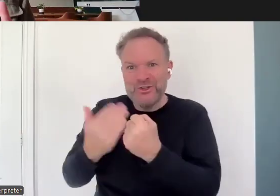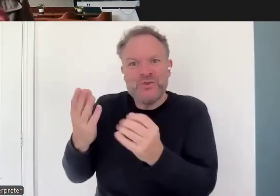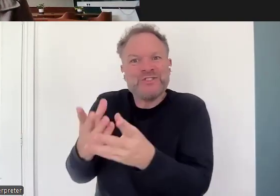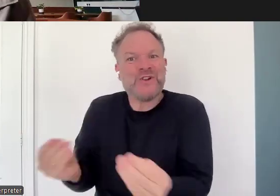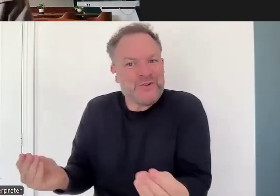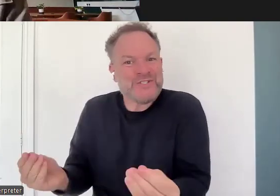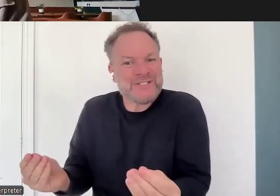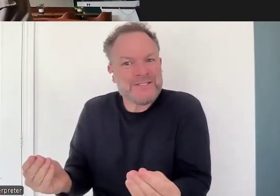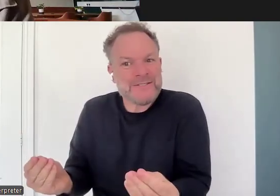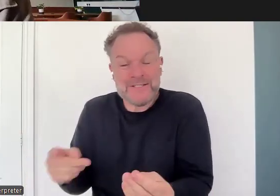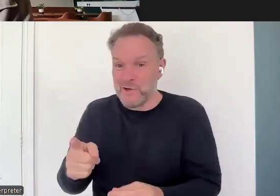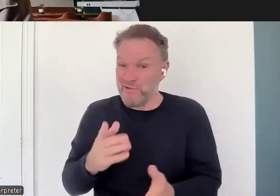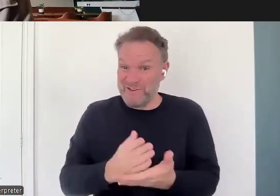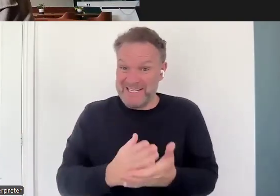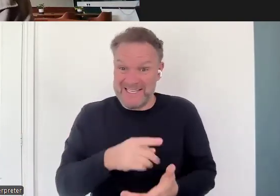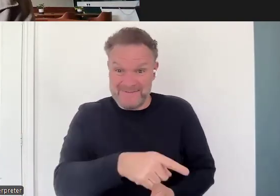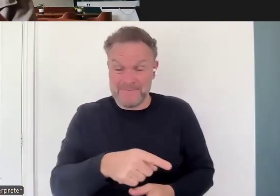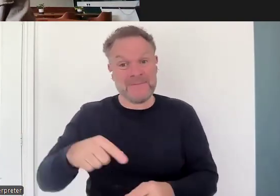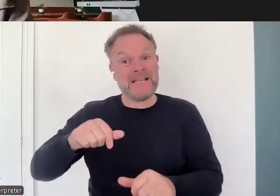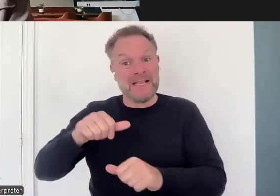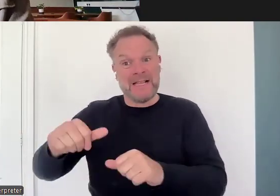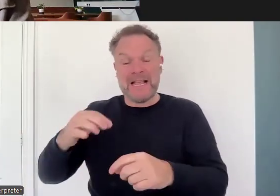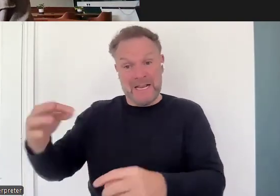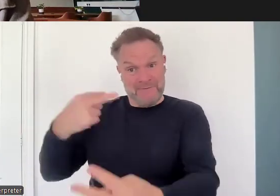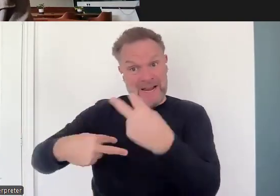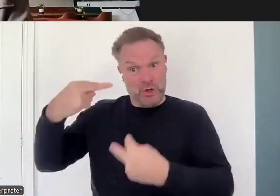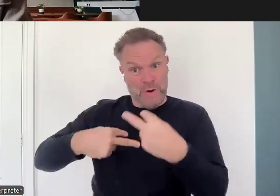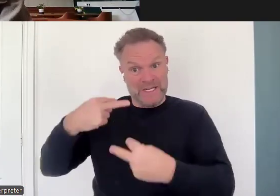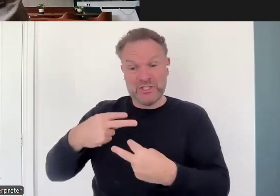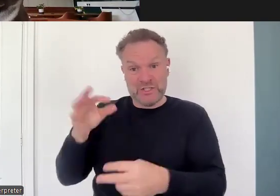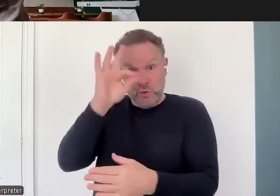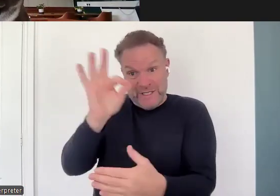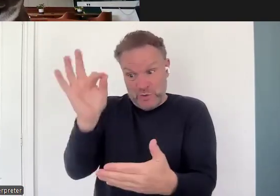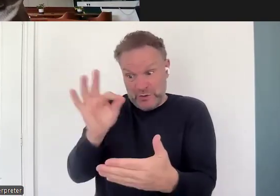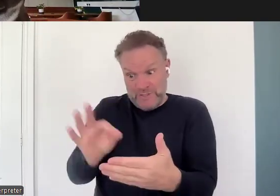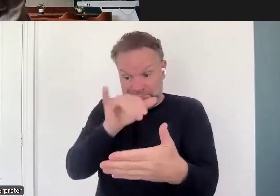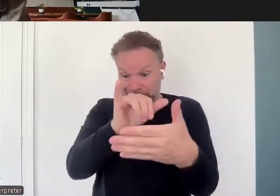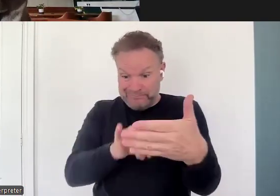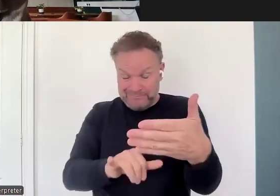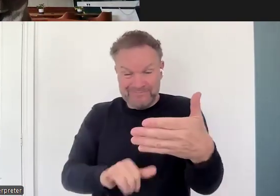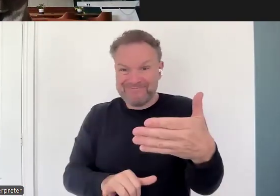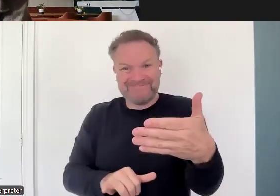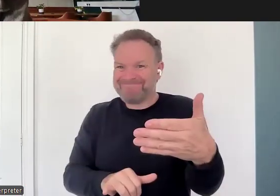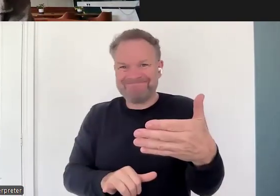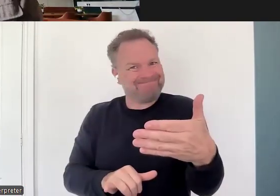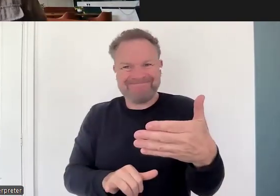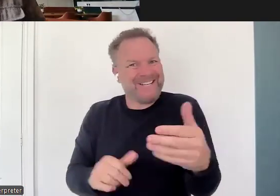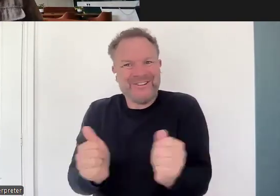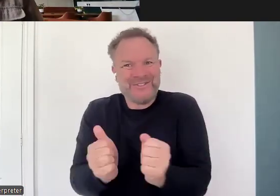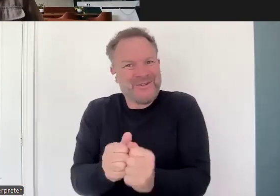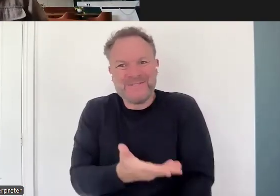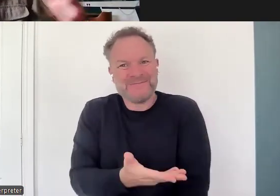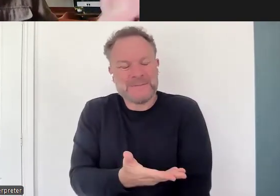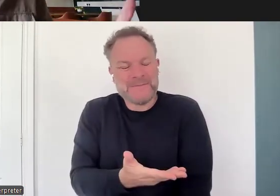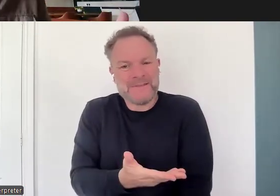space, linear evaluations, asking predetermined questions in a fixed way, are never going to cut it. We need